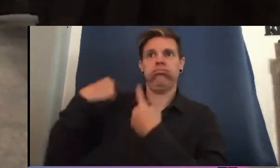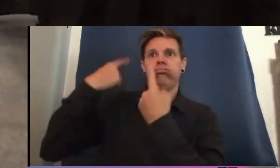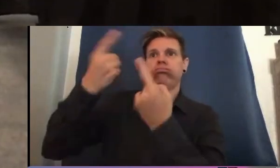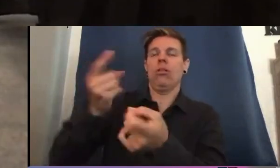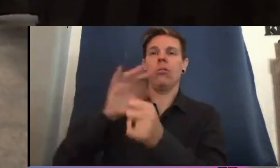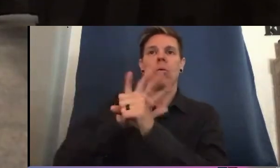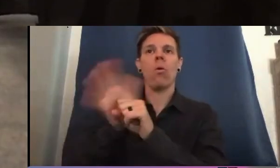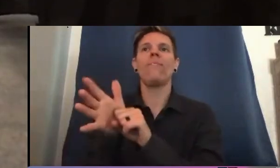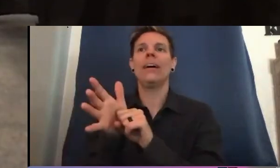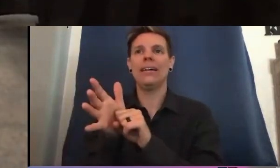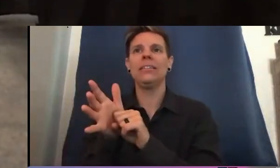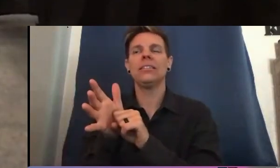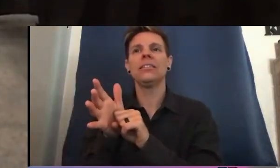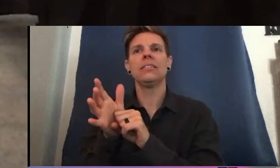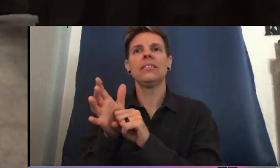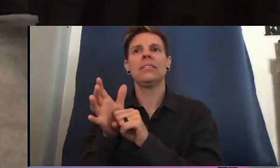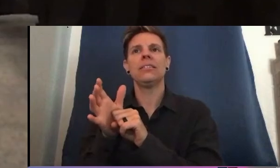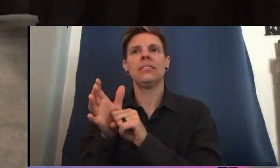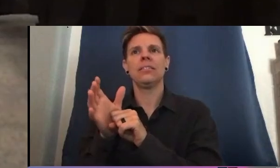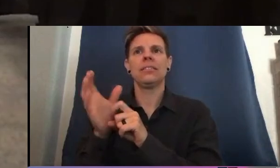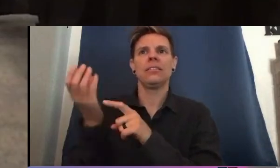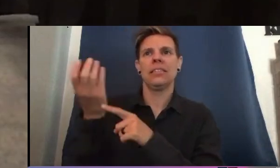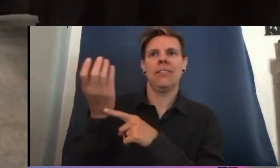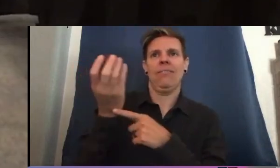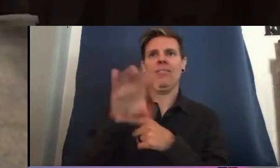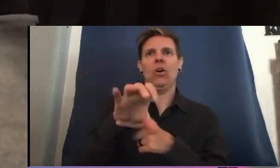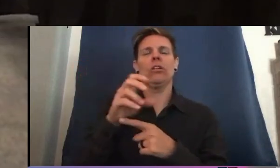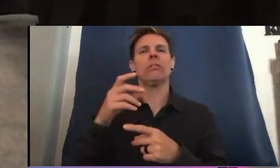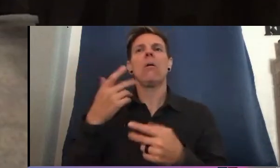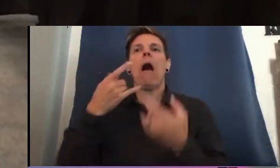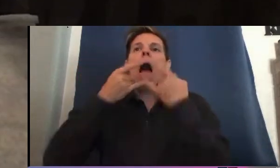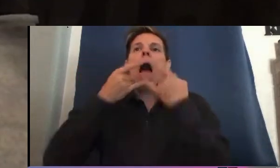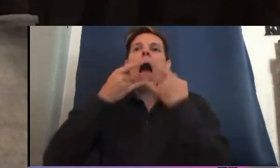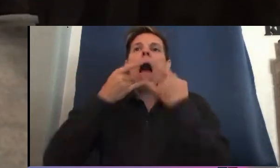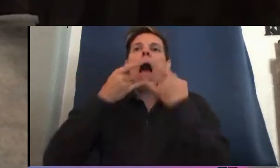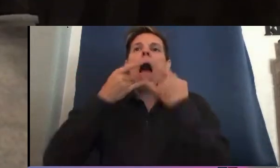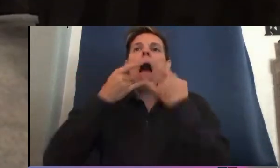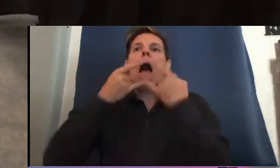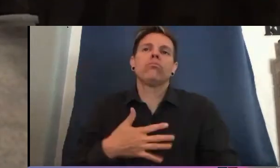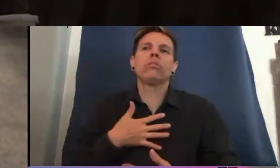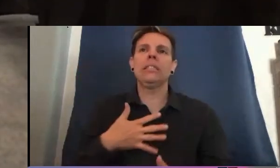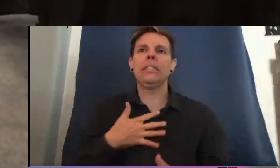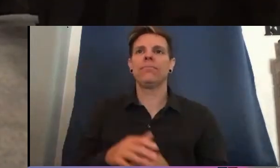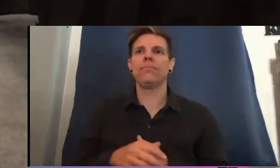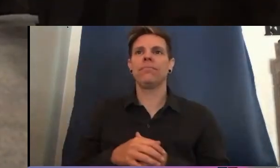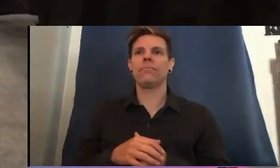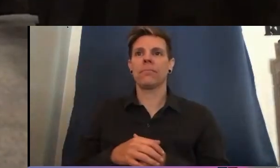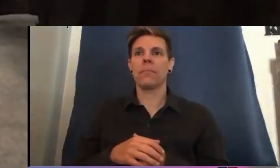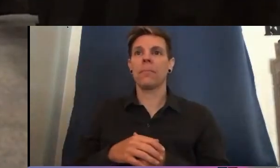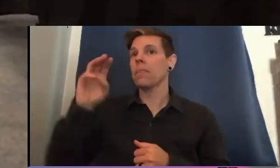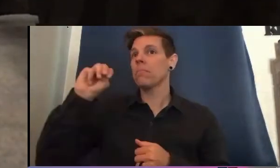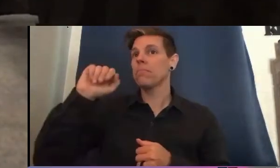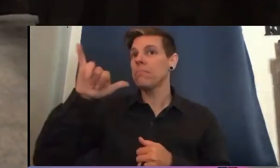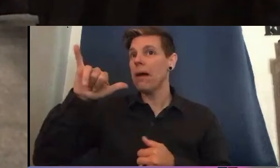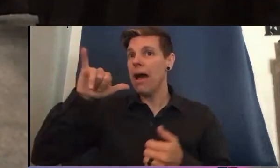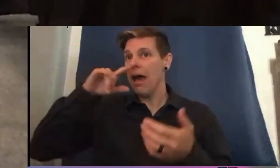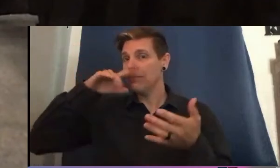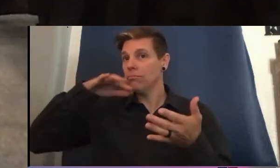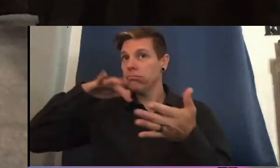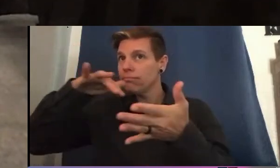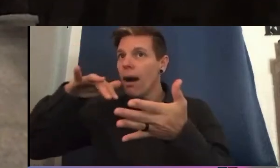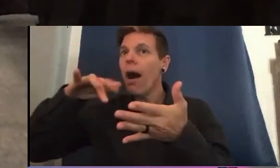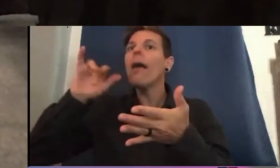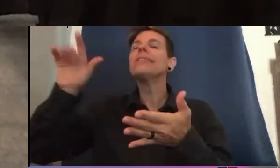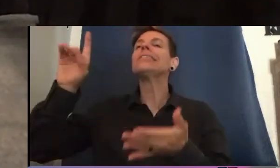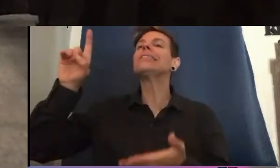exacerbate anxiety or breathing difficulties. The last one I'd like to bring up is a May study done by the CDC itself, a large-scale study